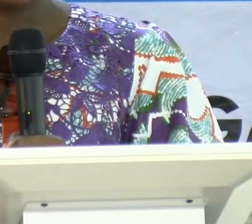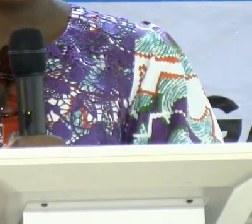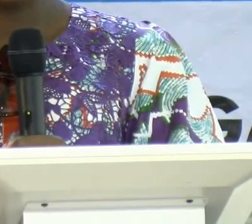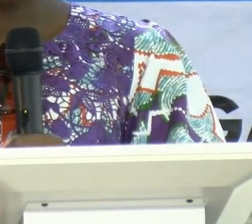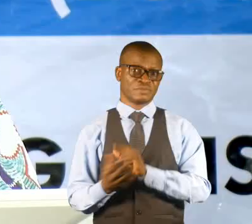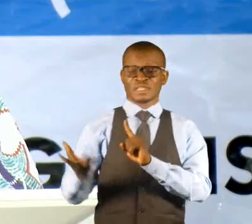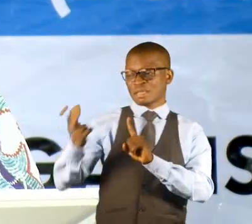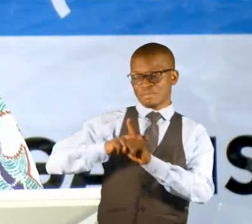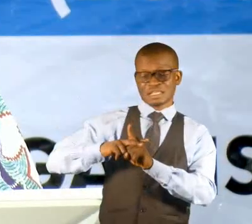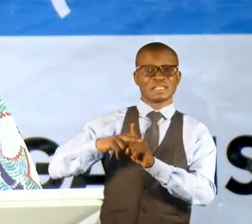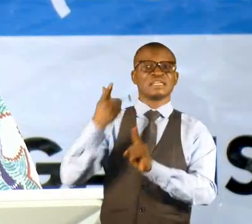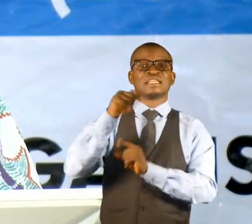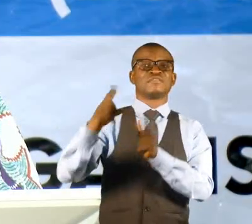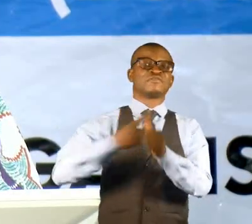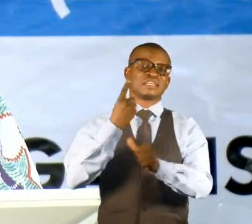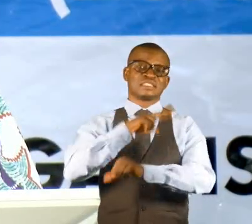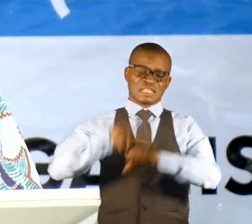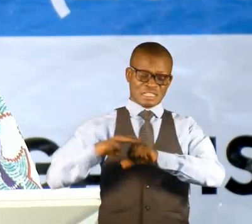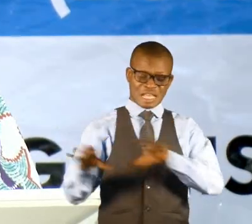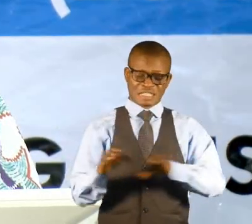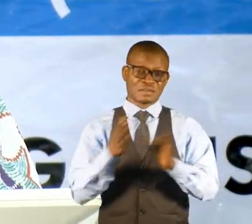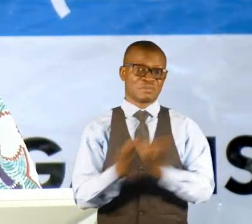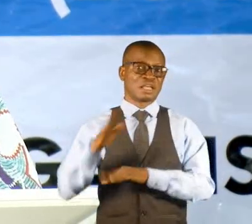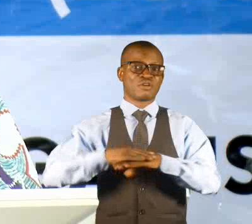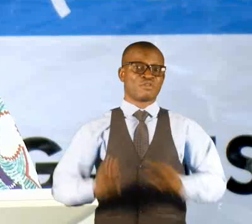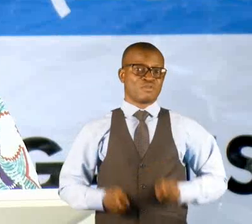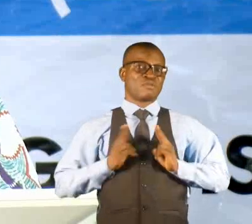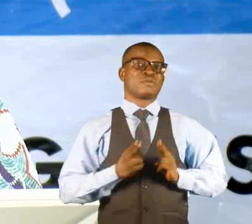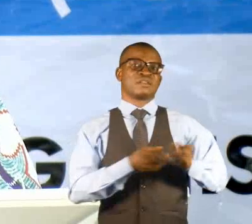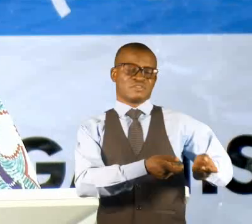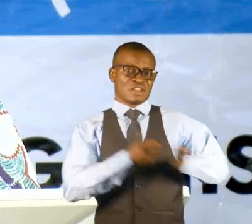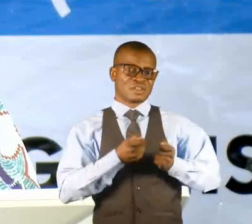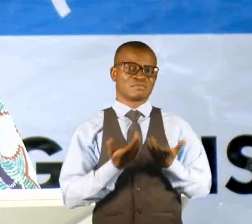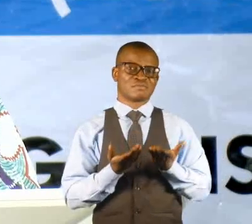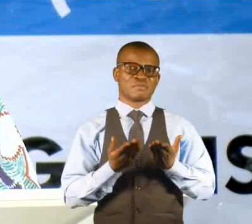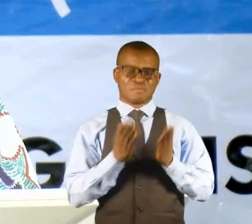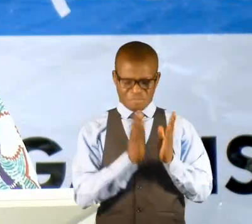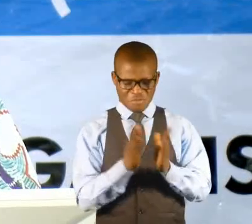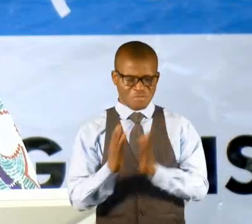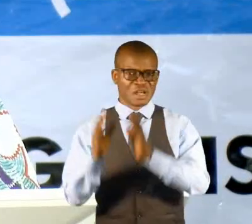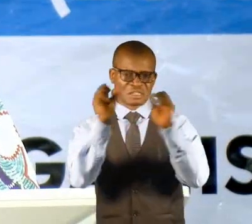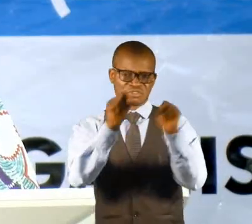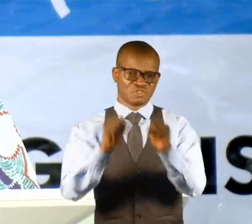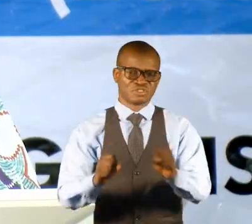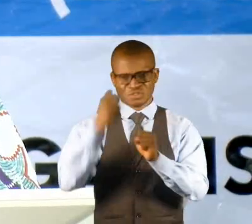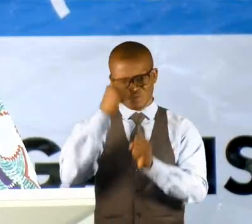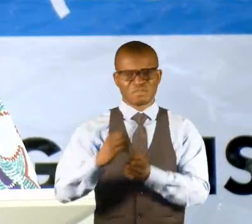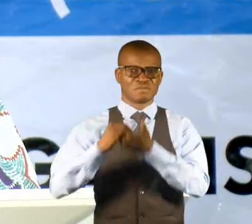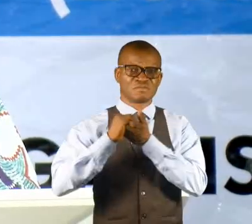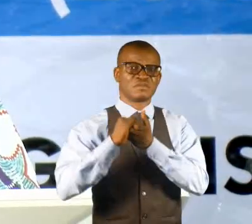Plan. Implementing the first National Action Plan on Human Trafficking provided the structure for a